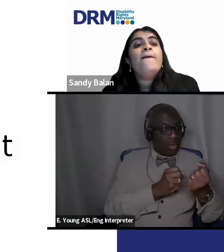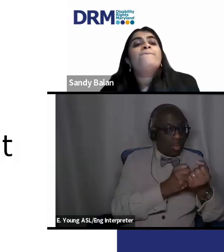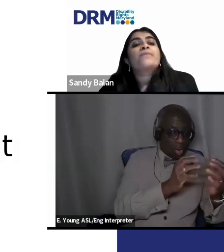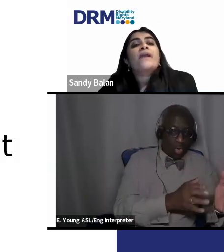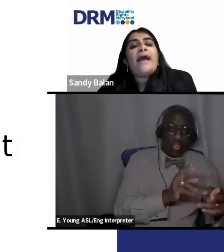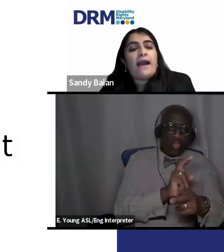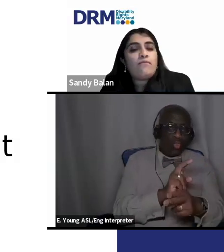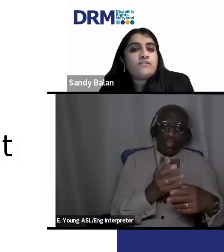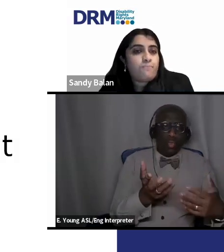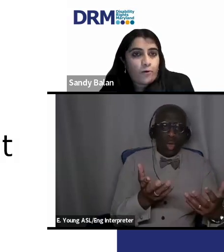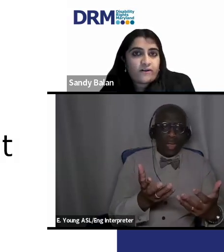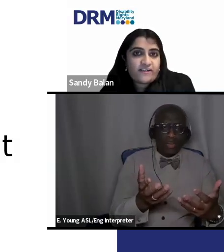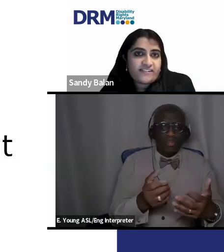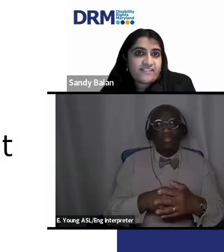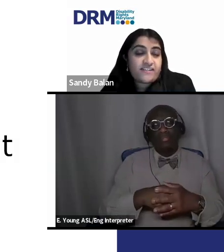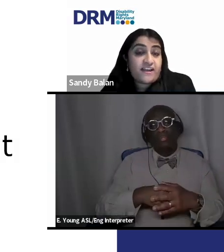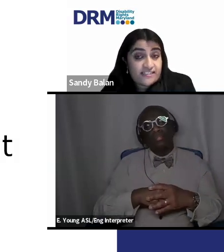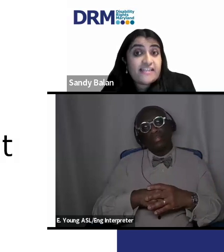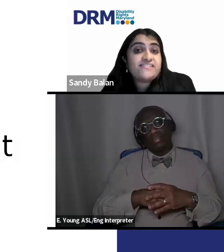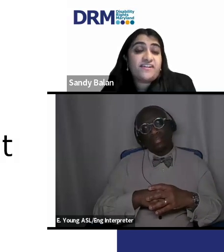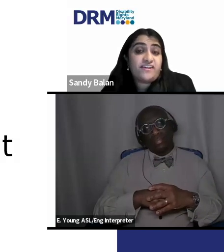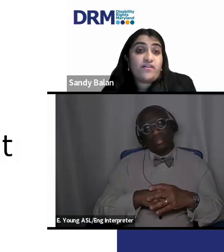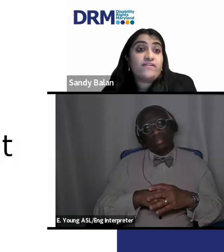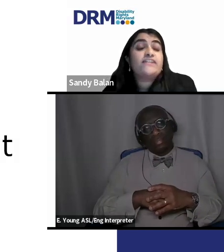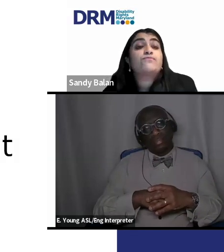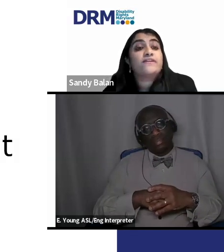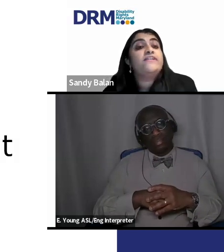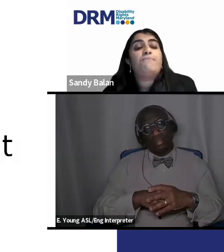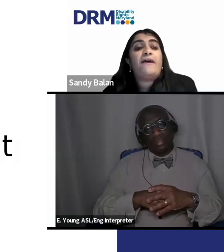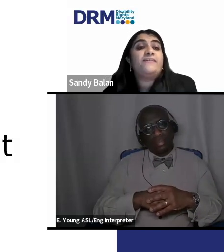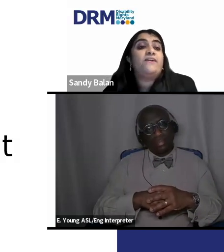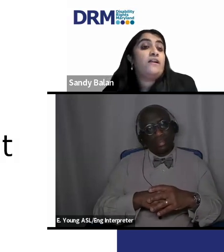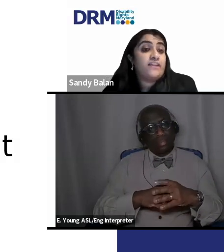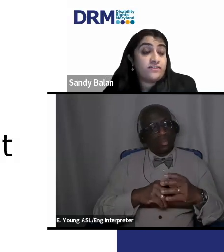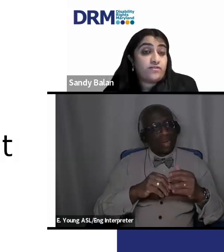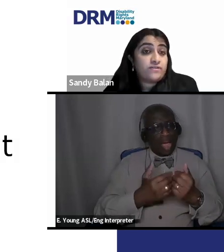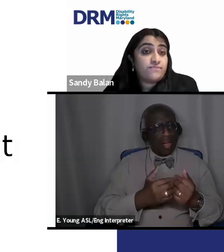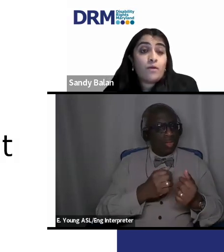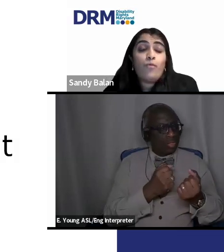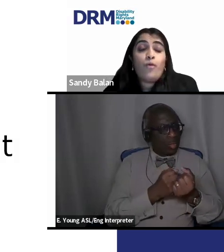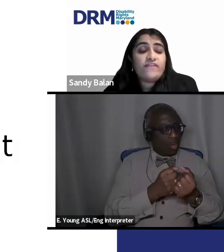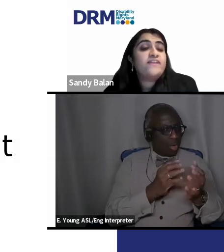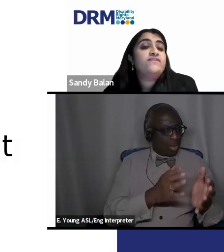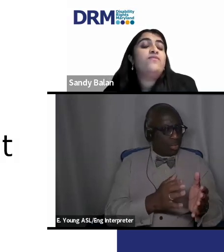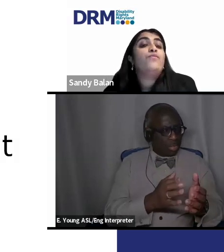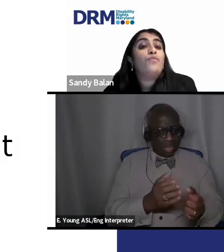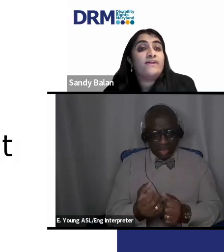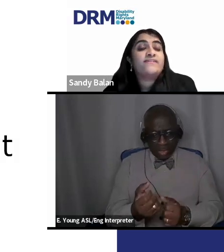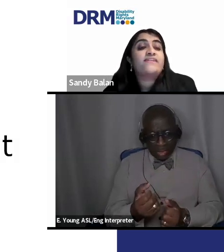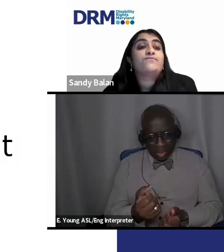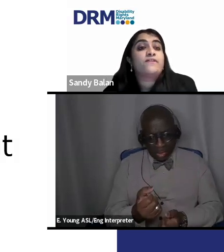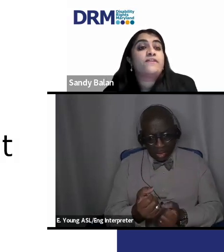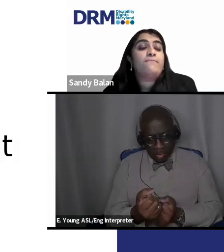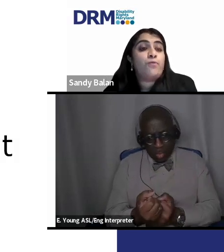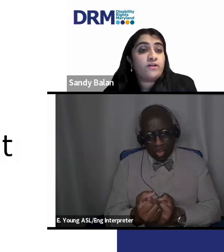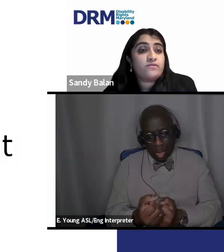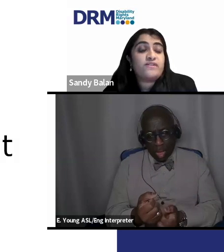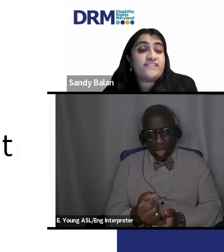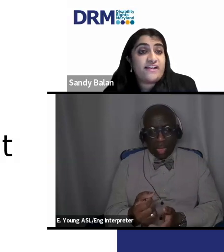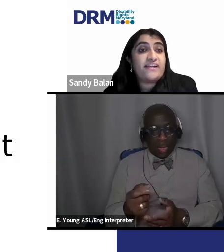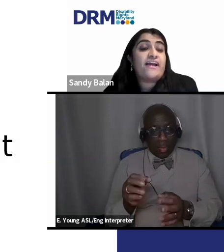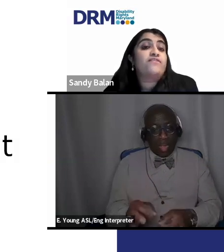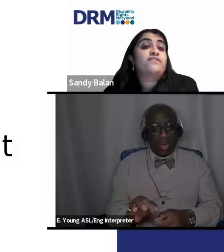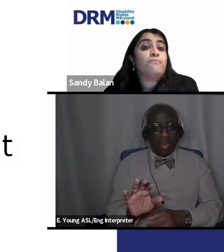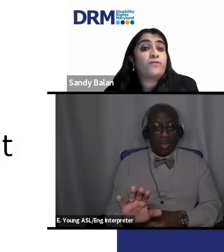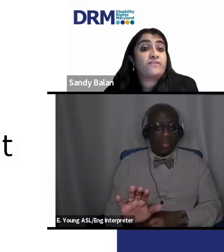use? How a supporter and assists an adult is really dependent on the adult. What the adult wants is really